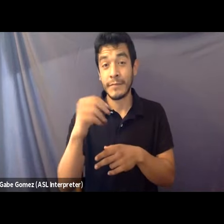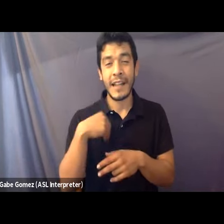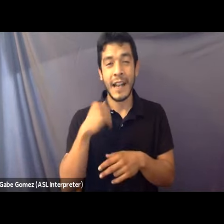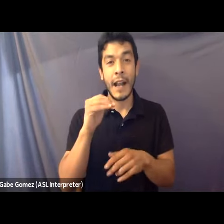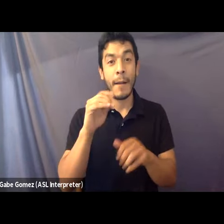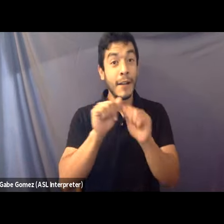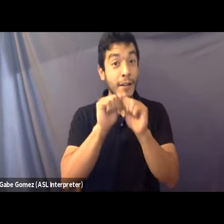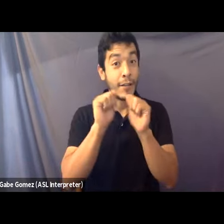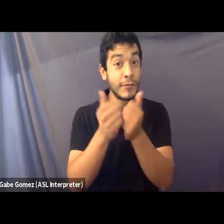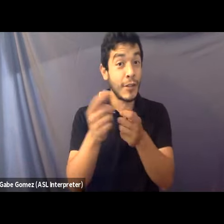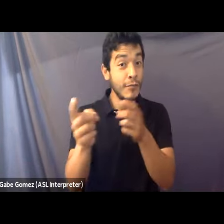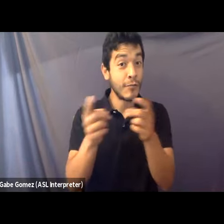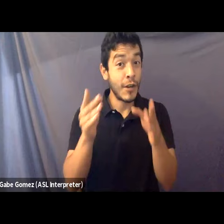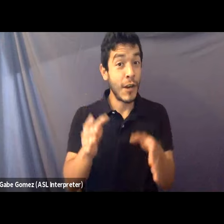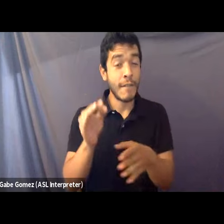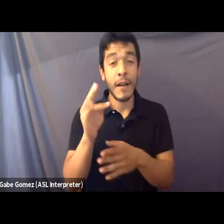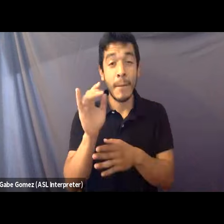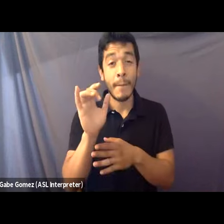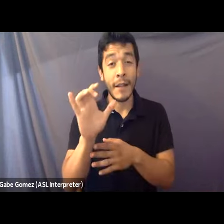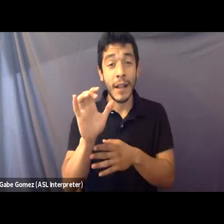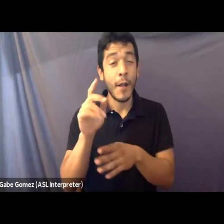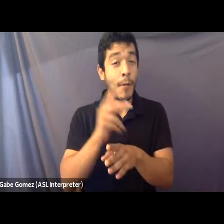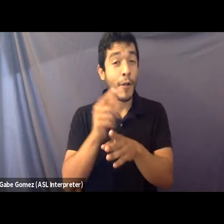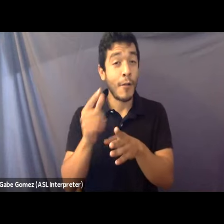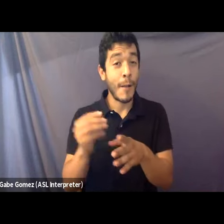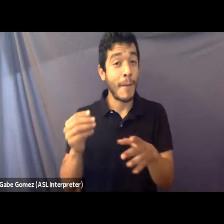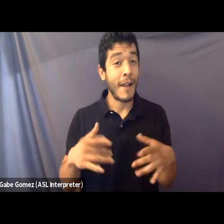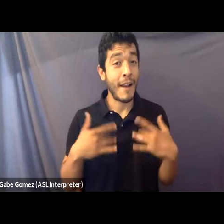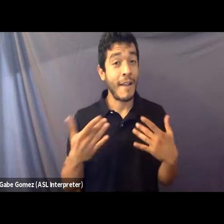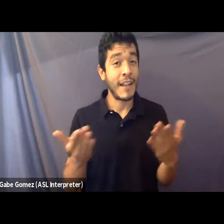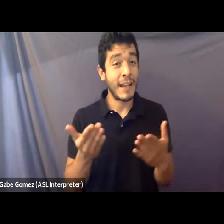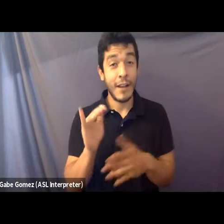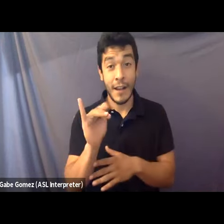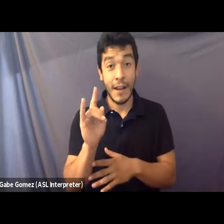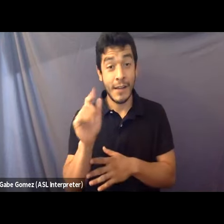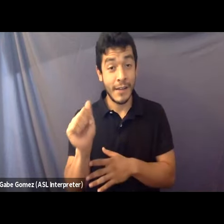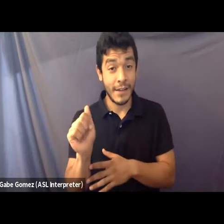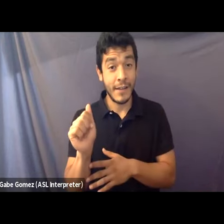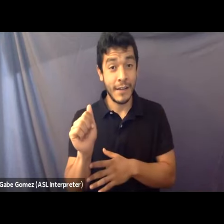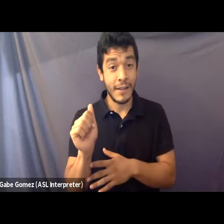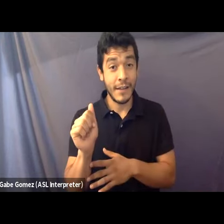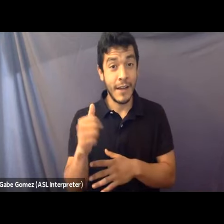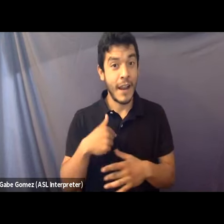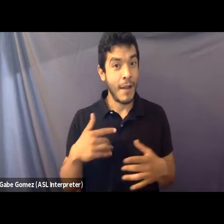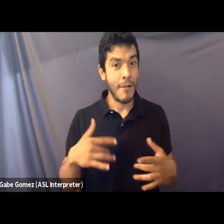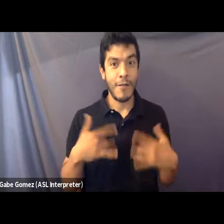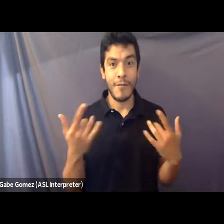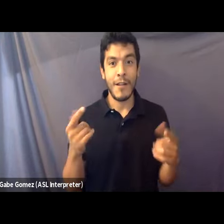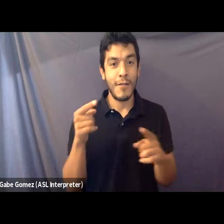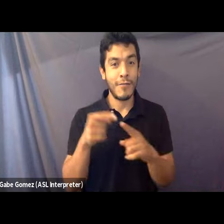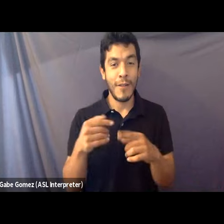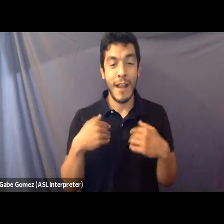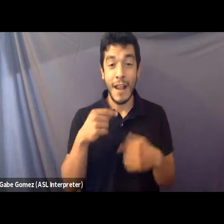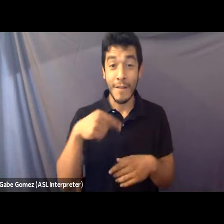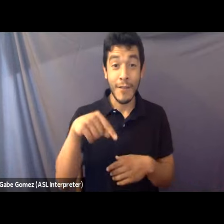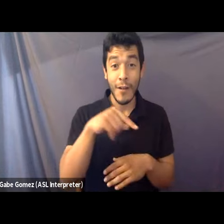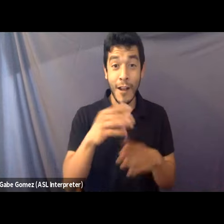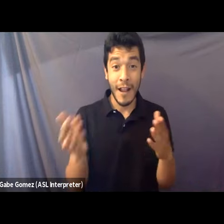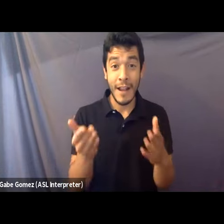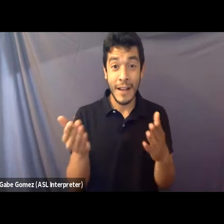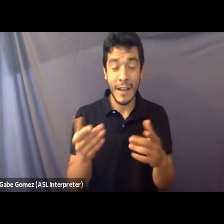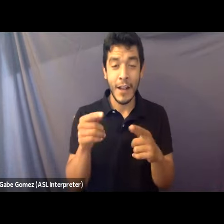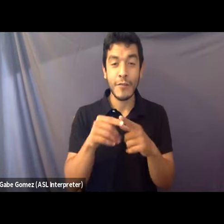of Public Programs and Events here at the IDA. I am thrilled to have you all here for our